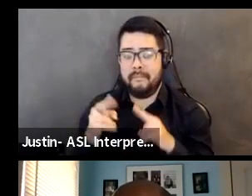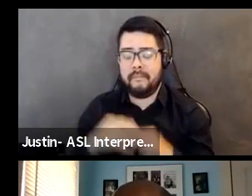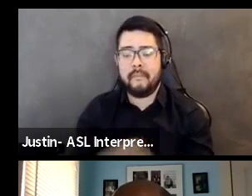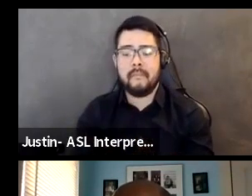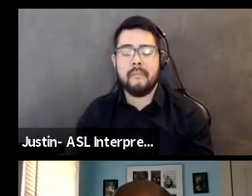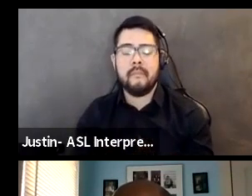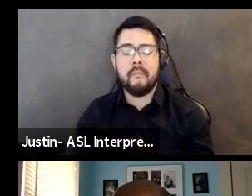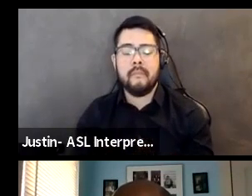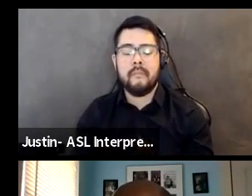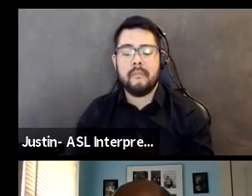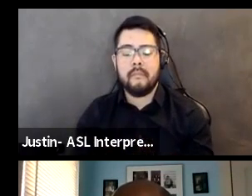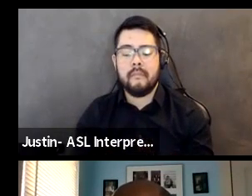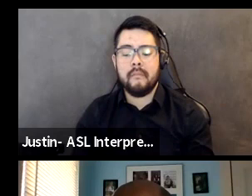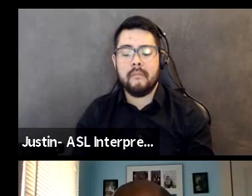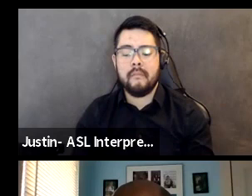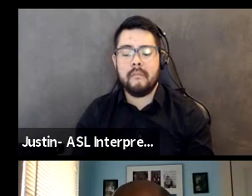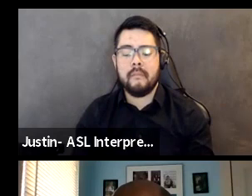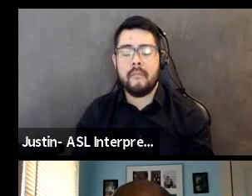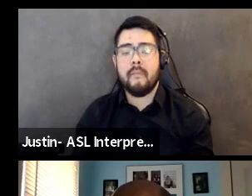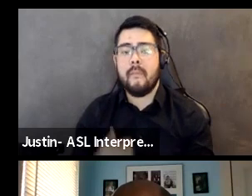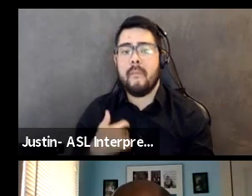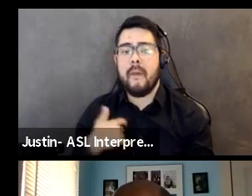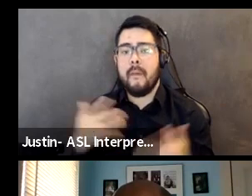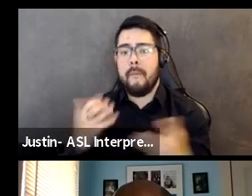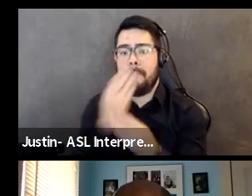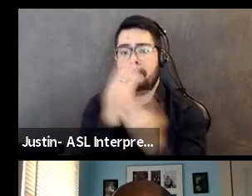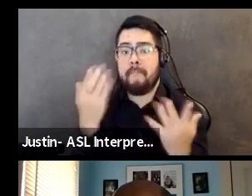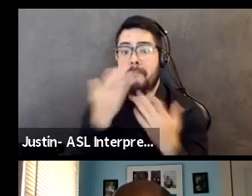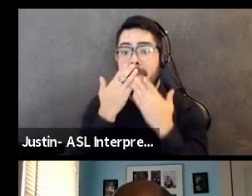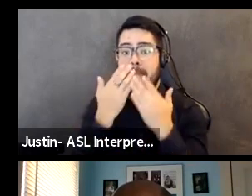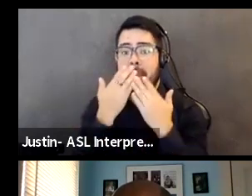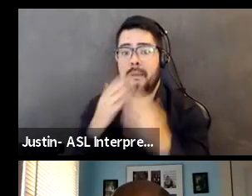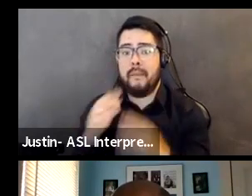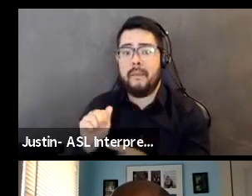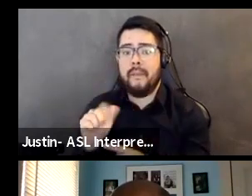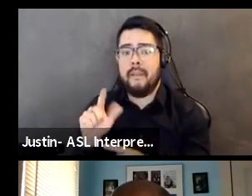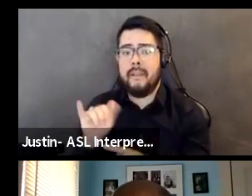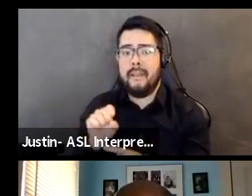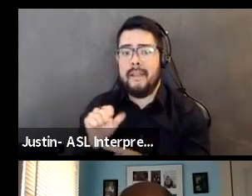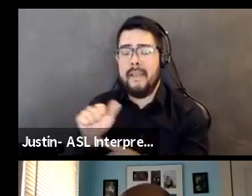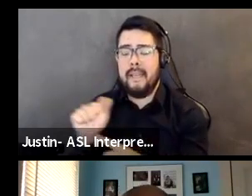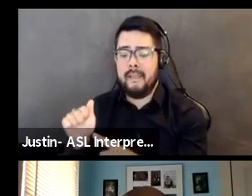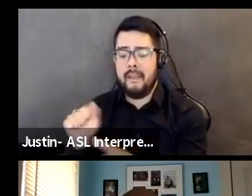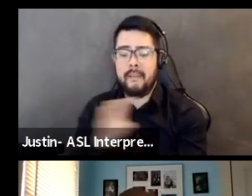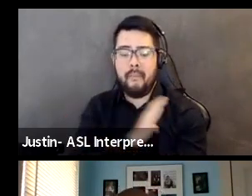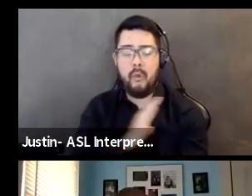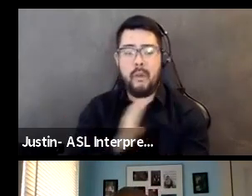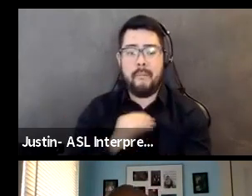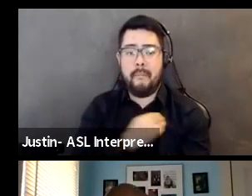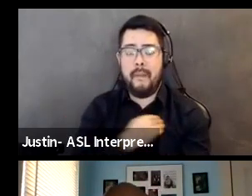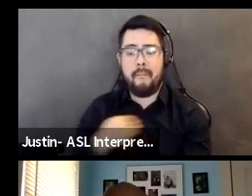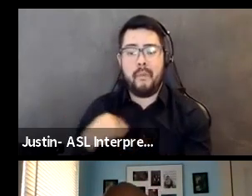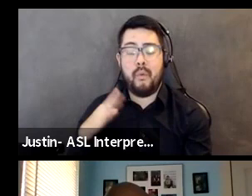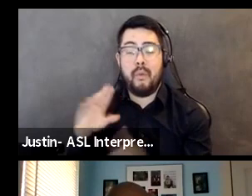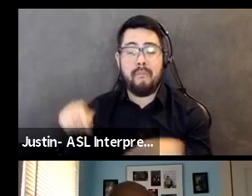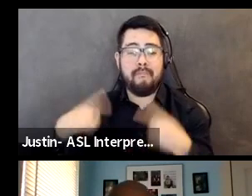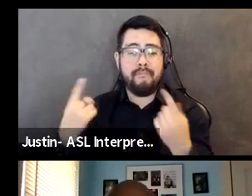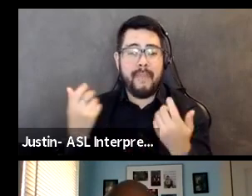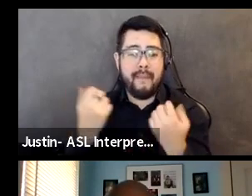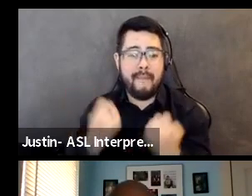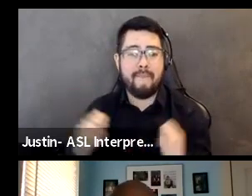i want to start by thanking uh board member elizabeth todd brillant for um for her efforts